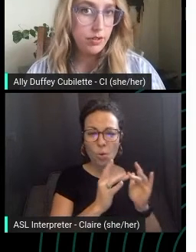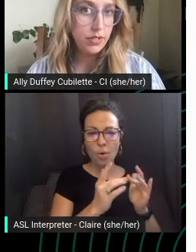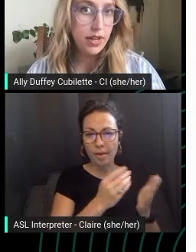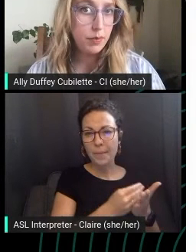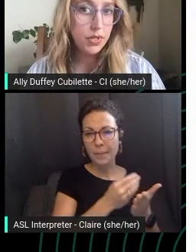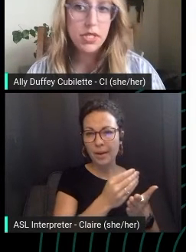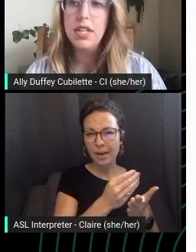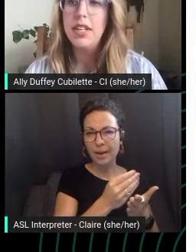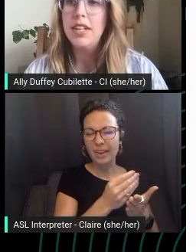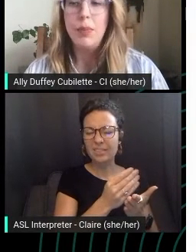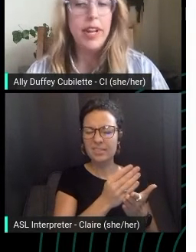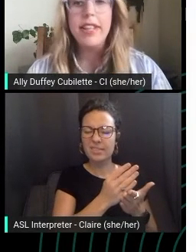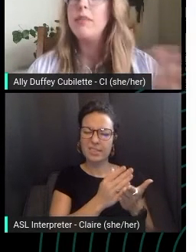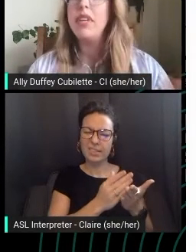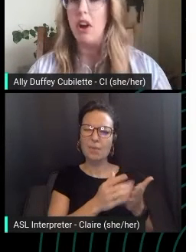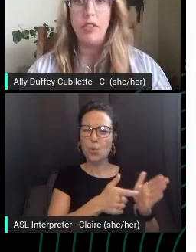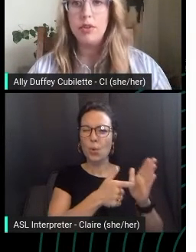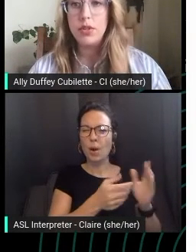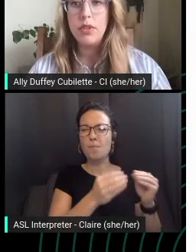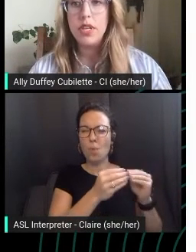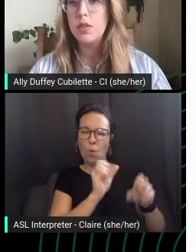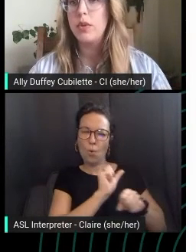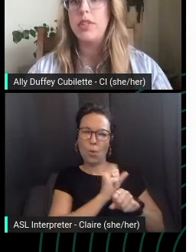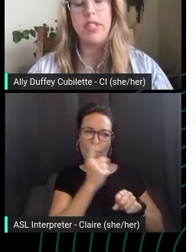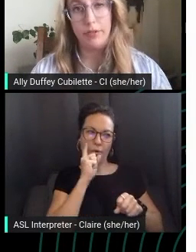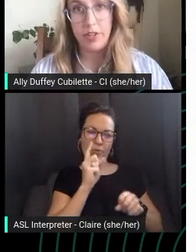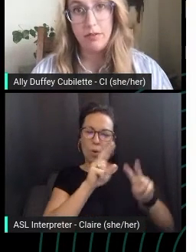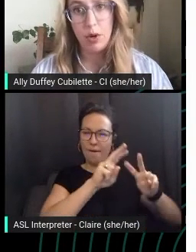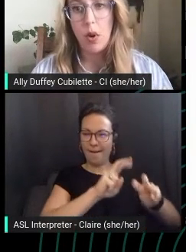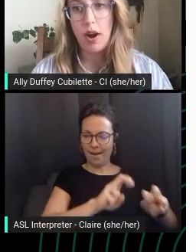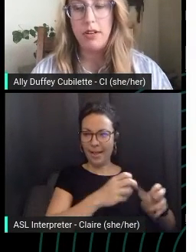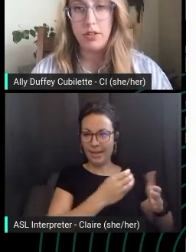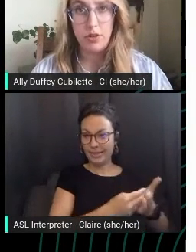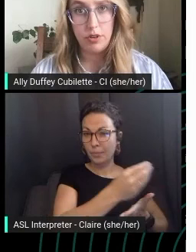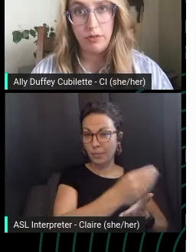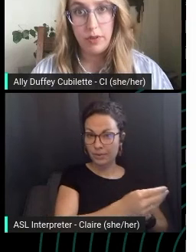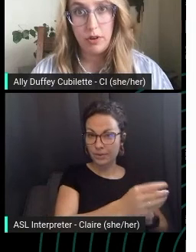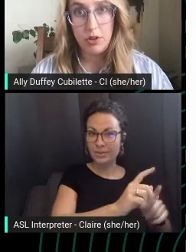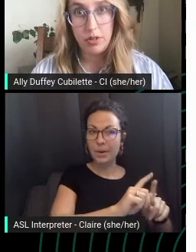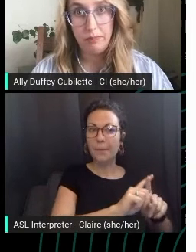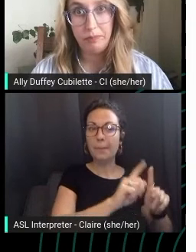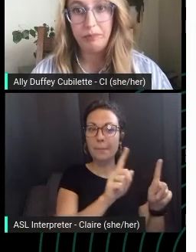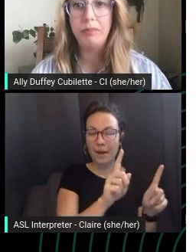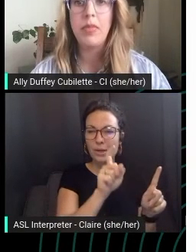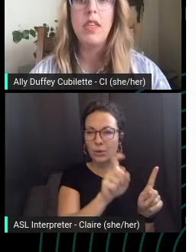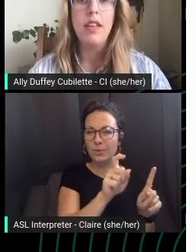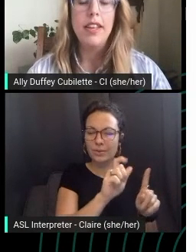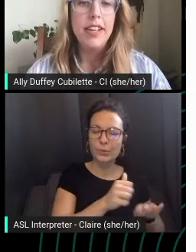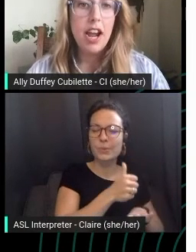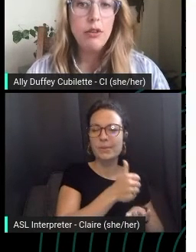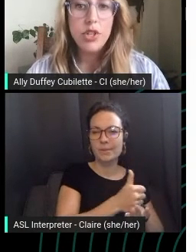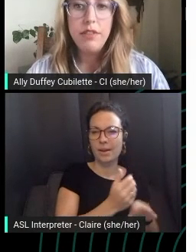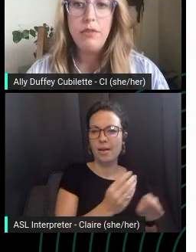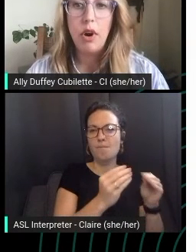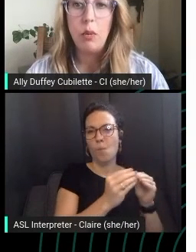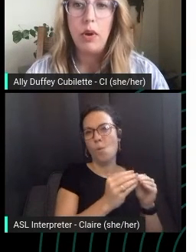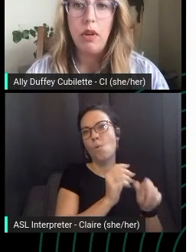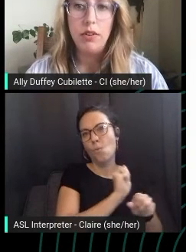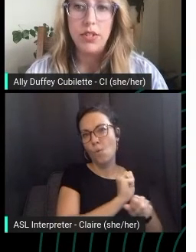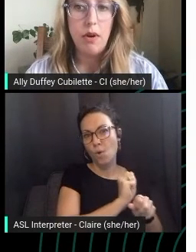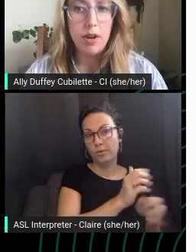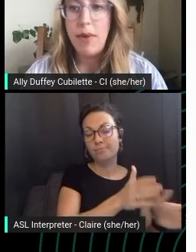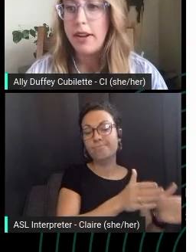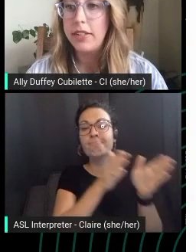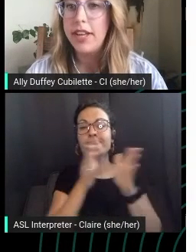some additional steps. But anything beyond those two things would definitely have required additional configuration. Now GA4